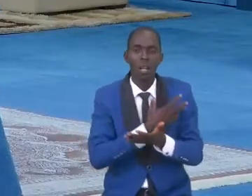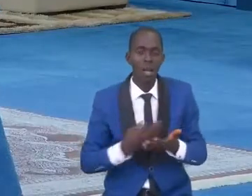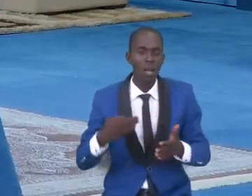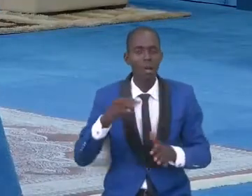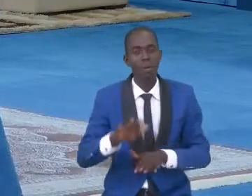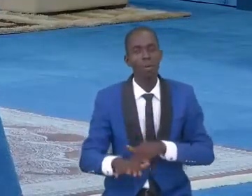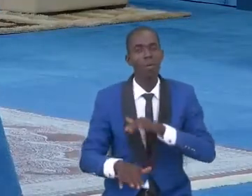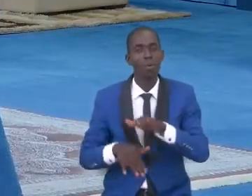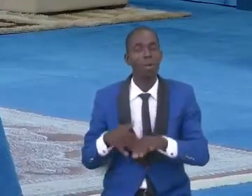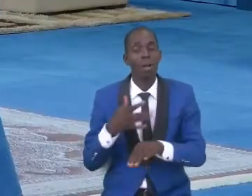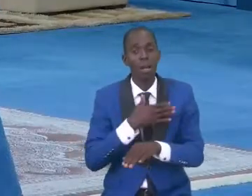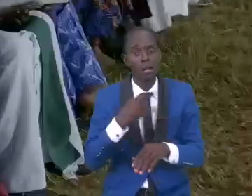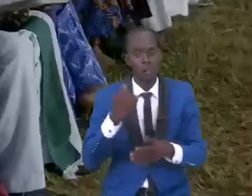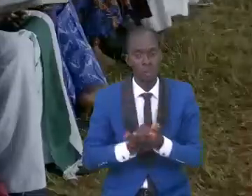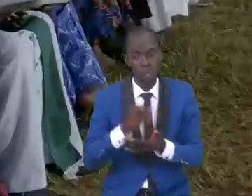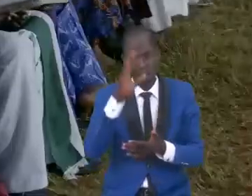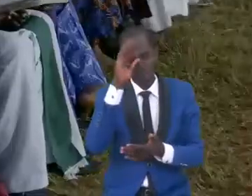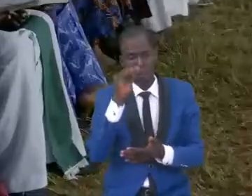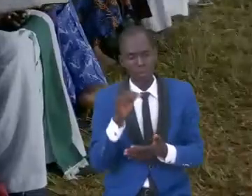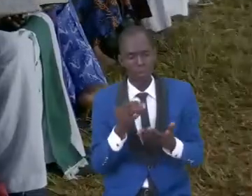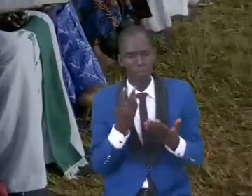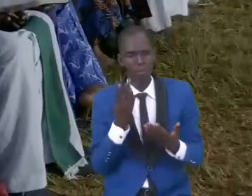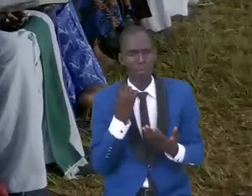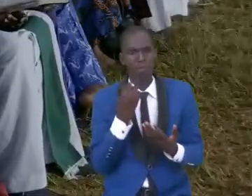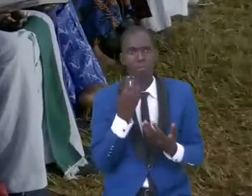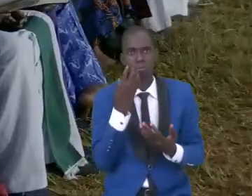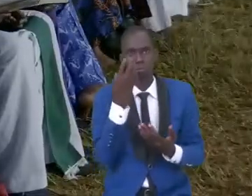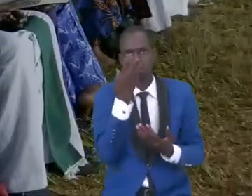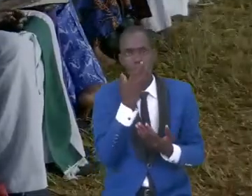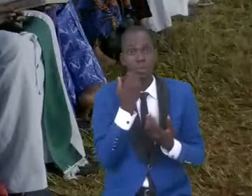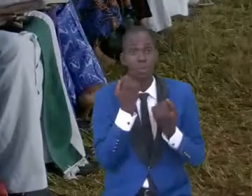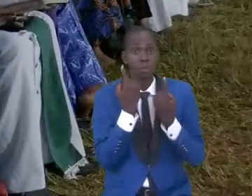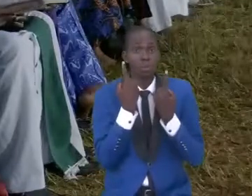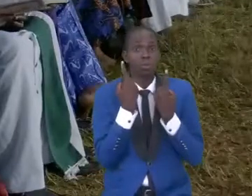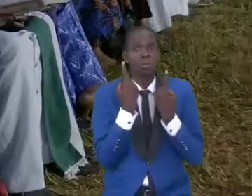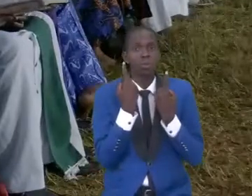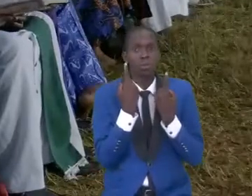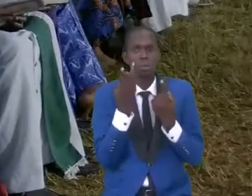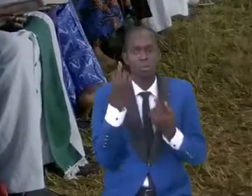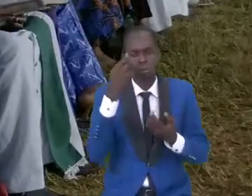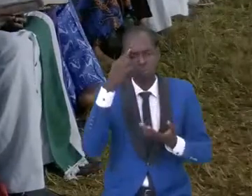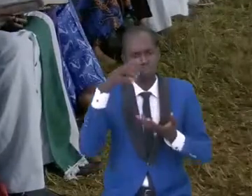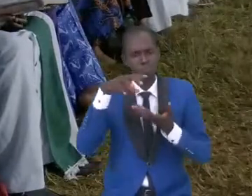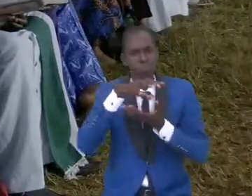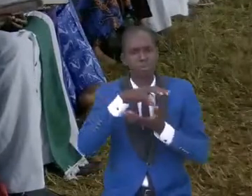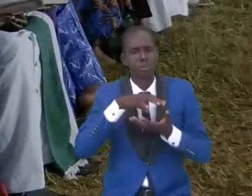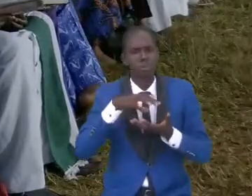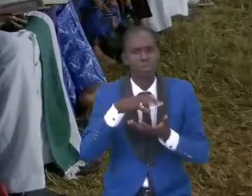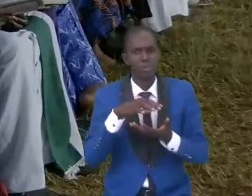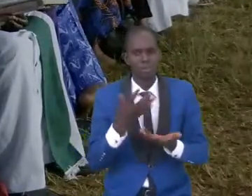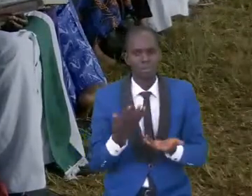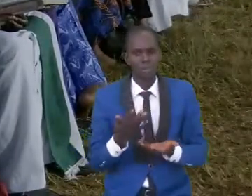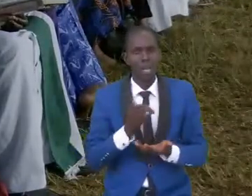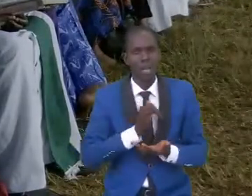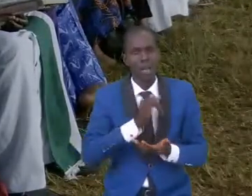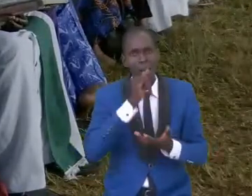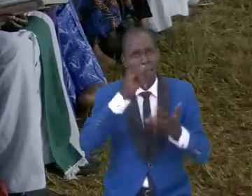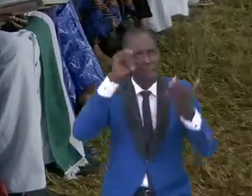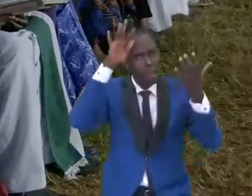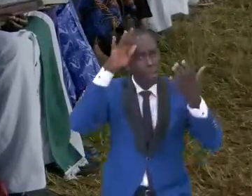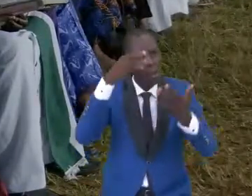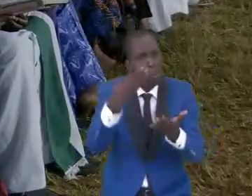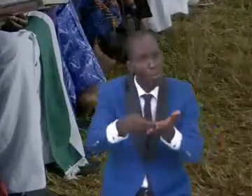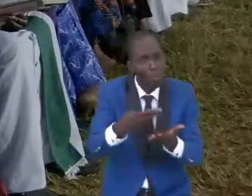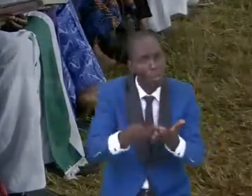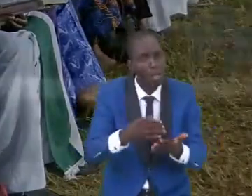man was dazed, confused, I'm looking for money. I'm asking you to